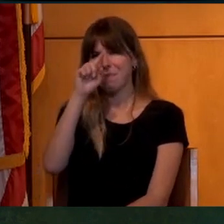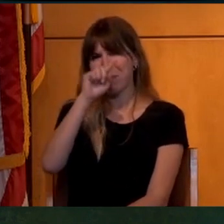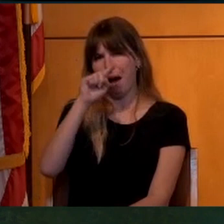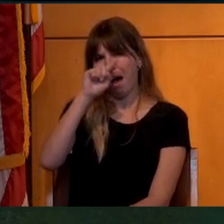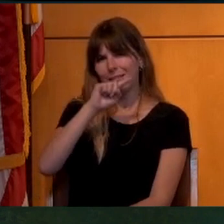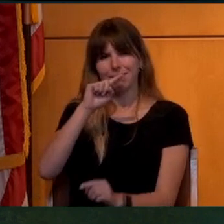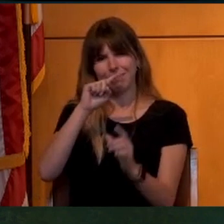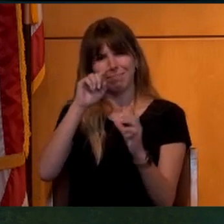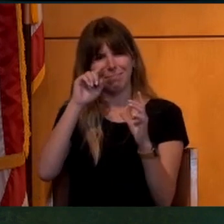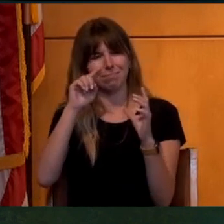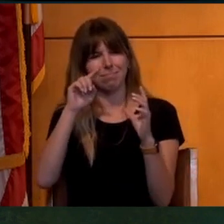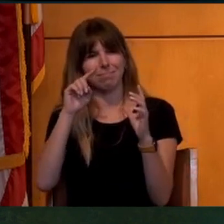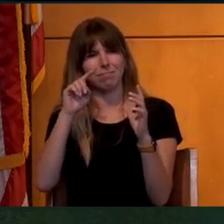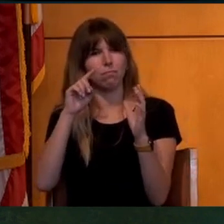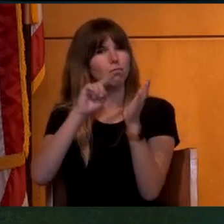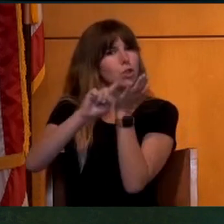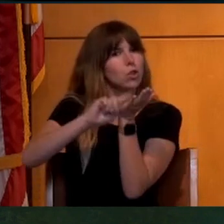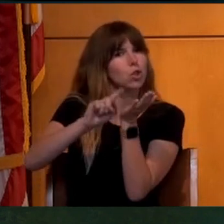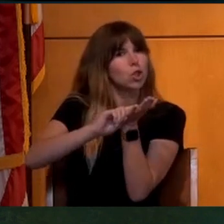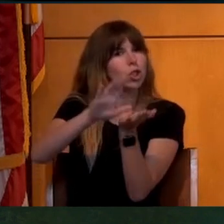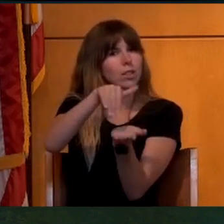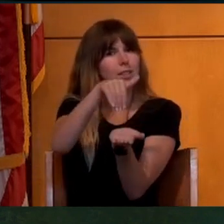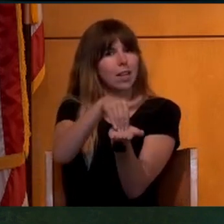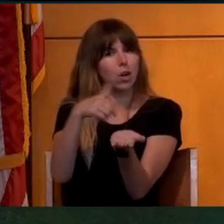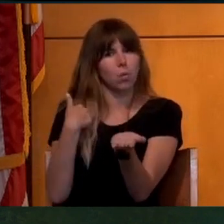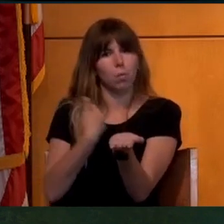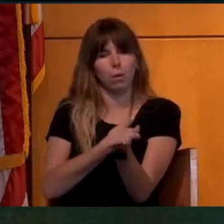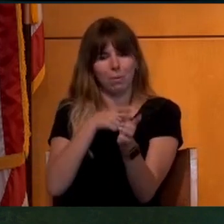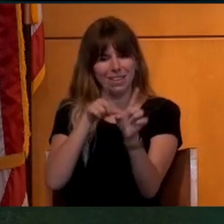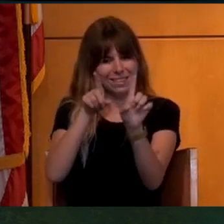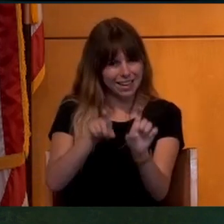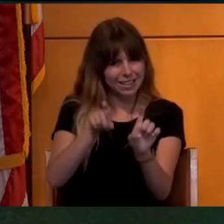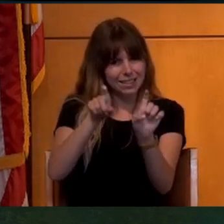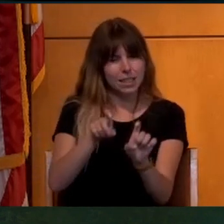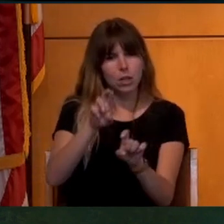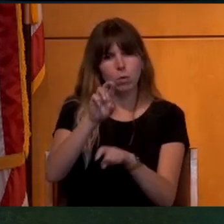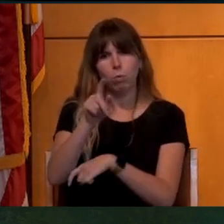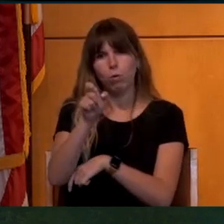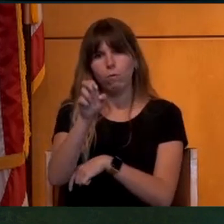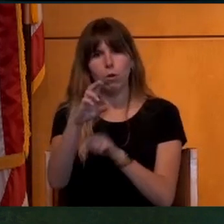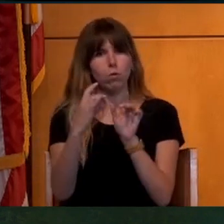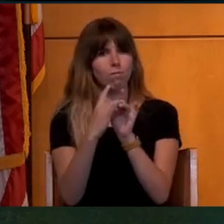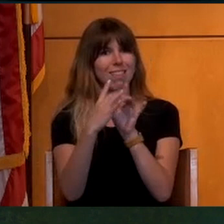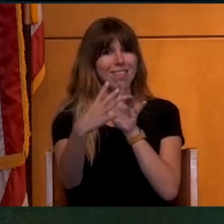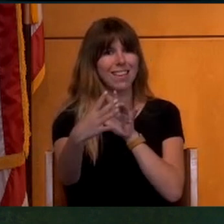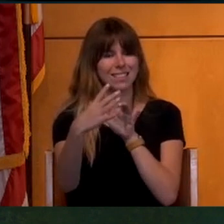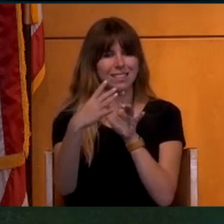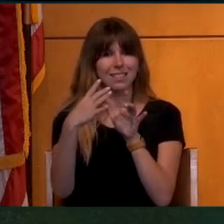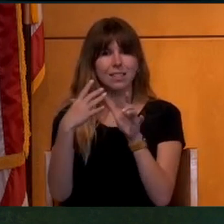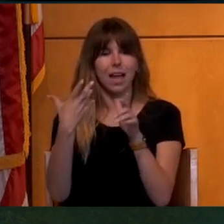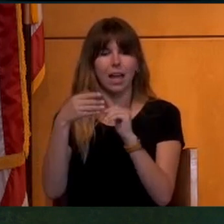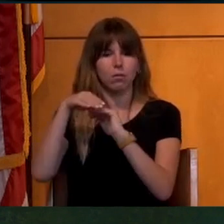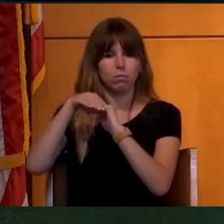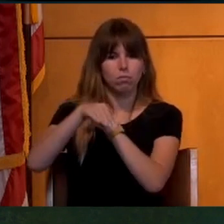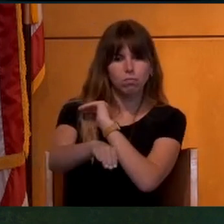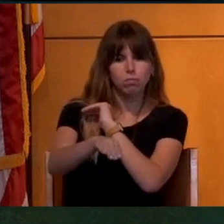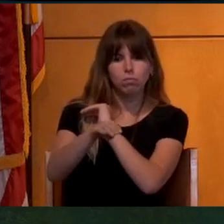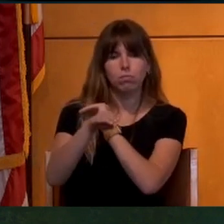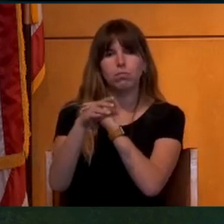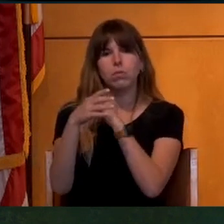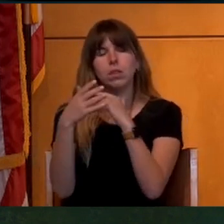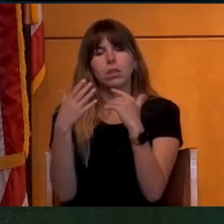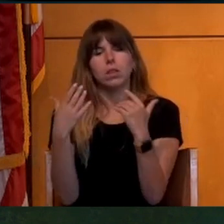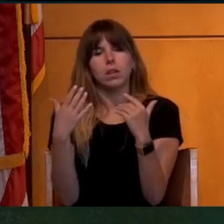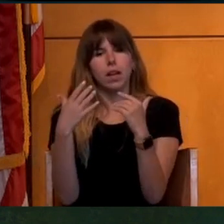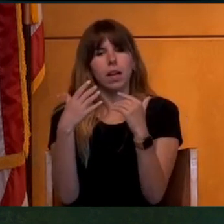Research Center, where we were testing the rover release mechanism and ramps and egress for